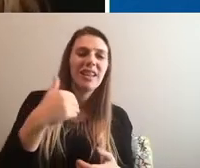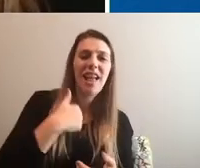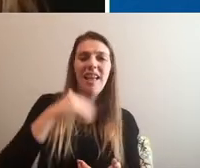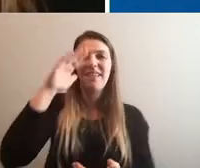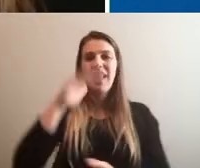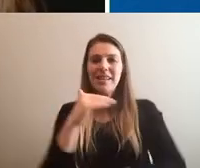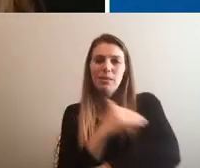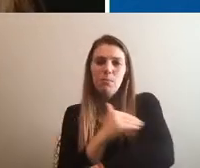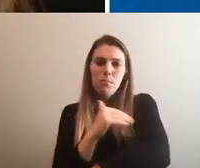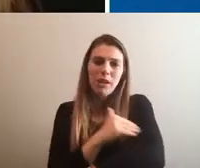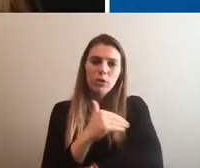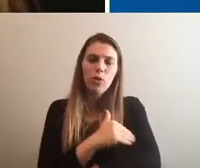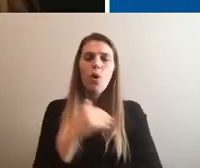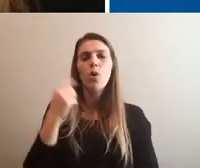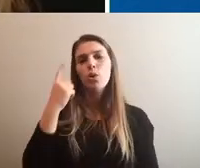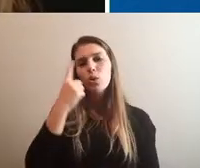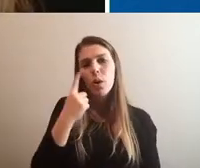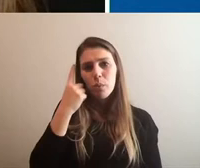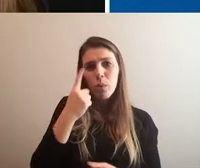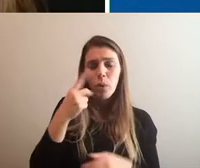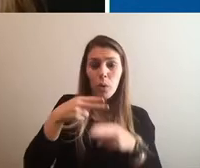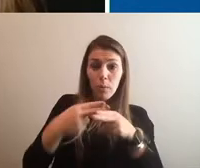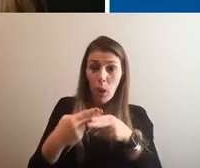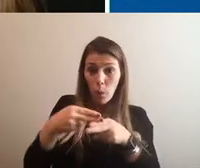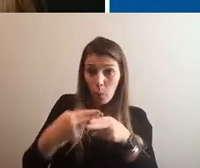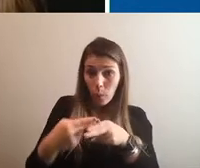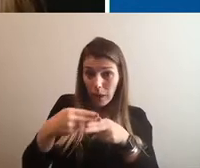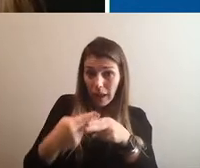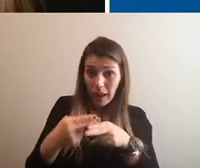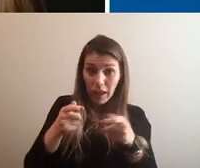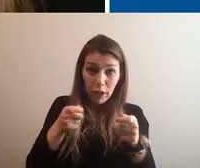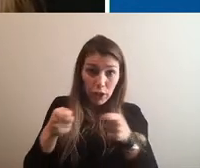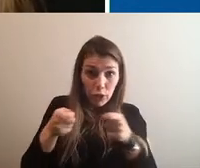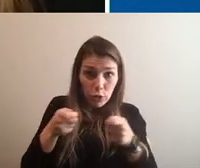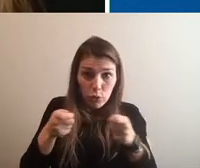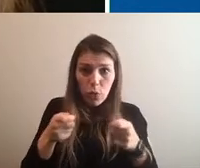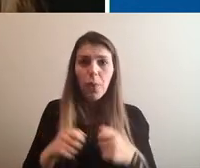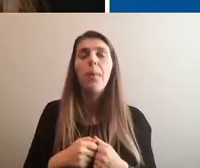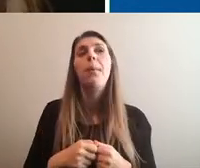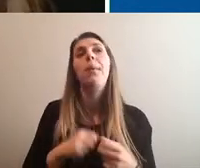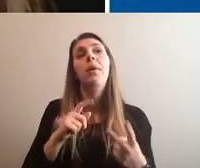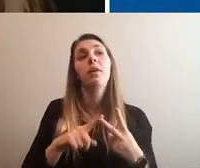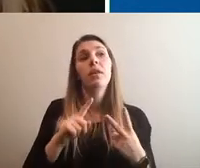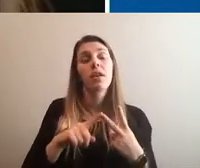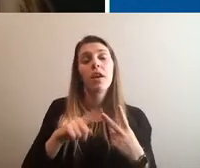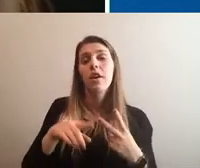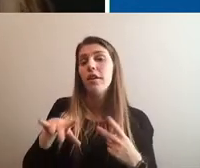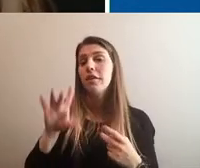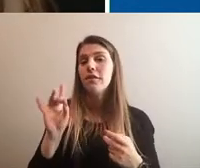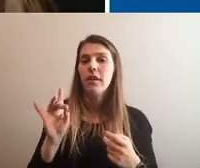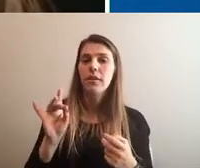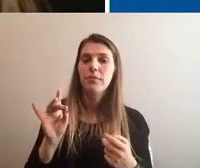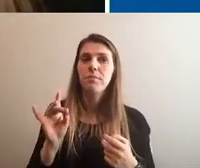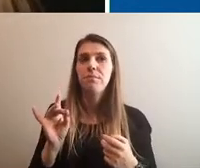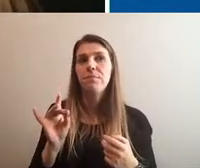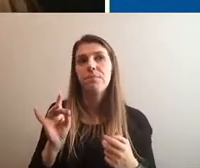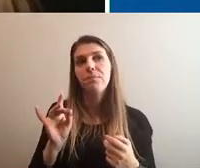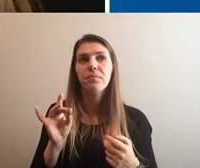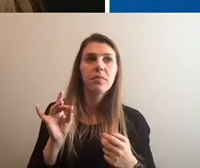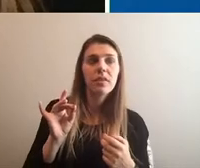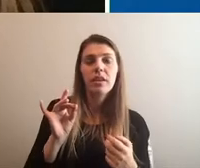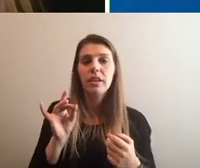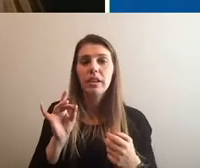tone. I worry about weight control. I worry about her finding, evolving